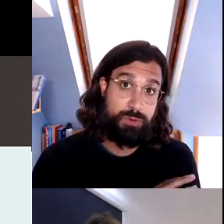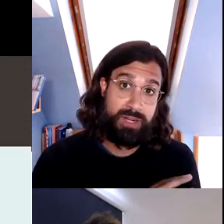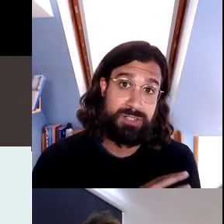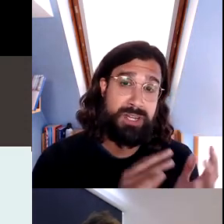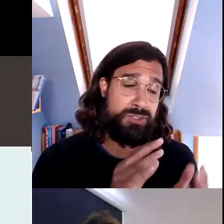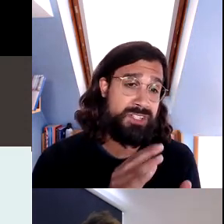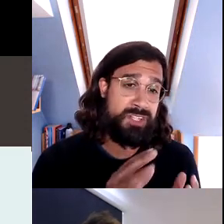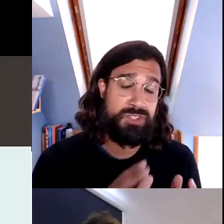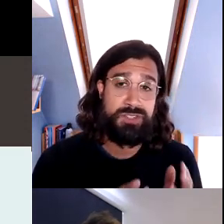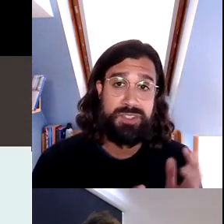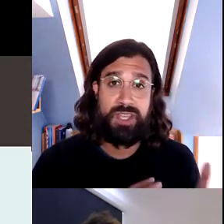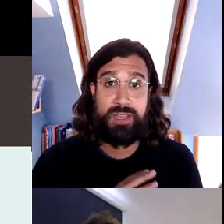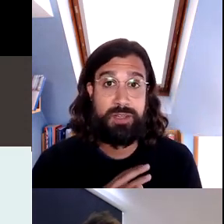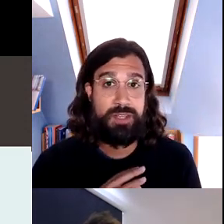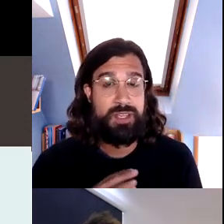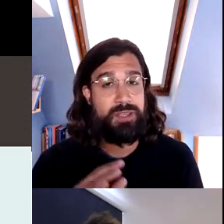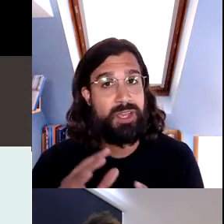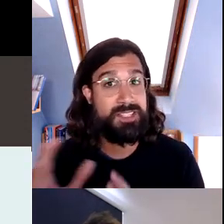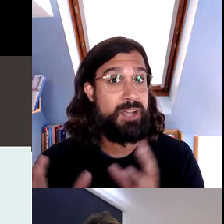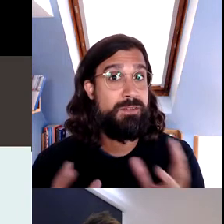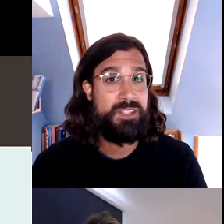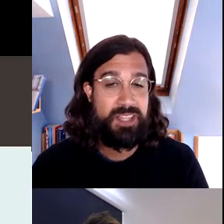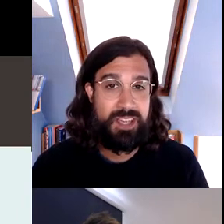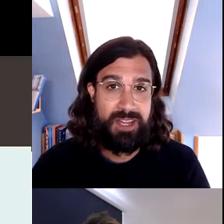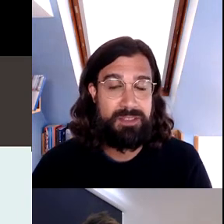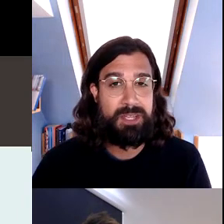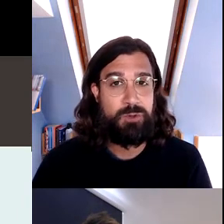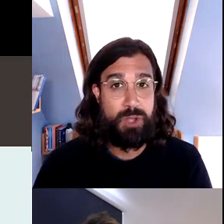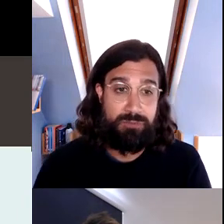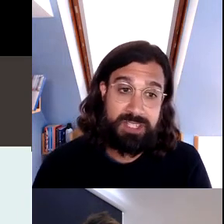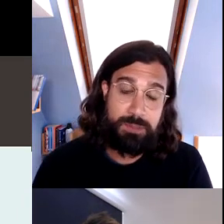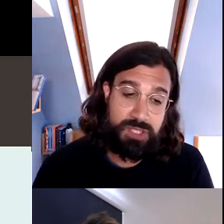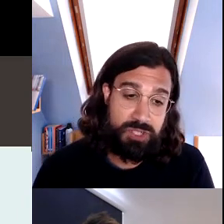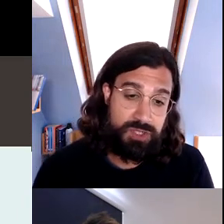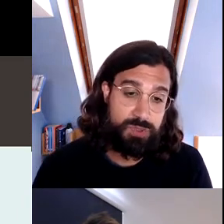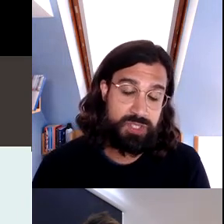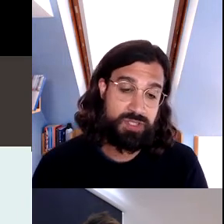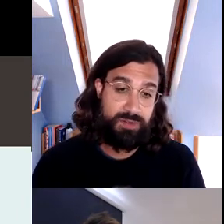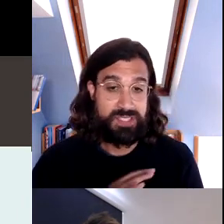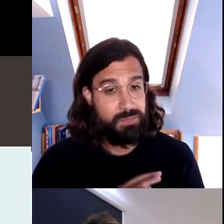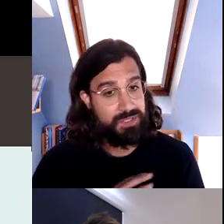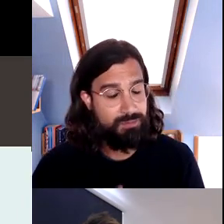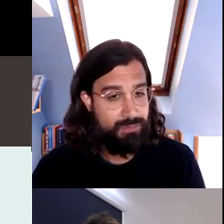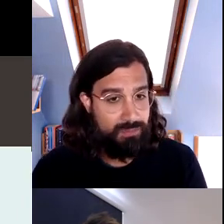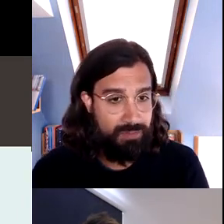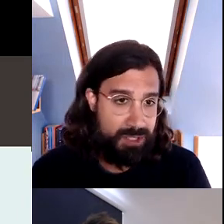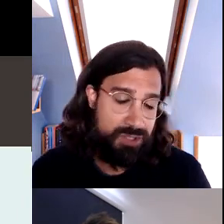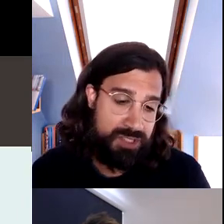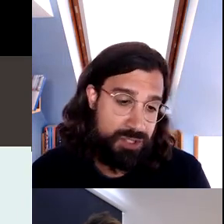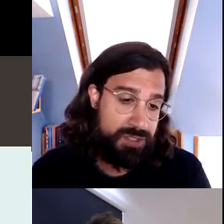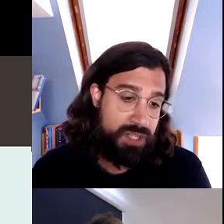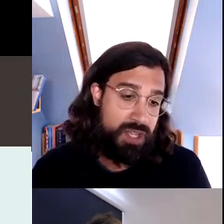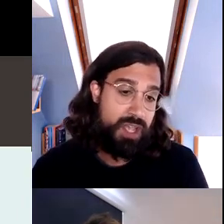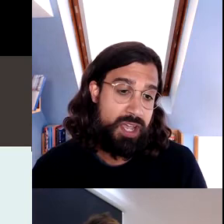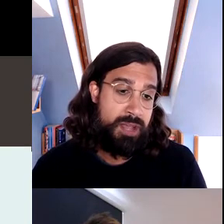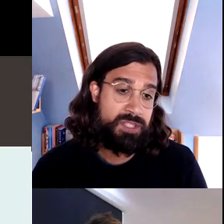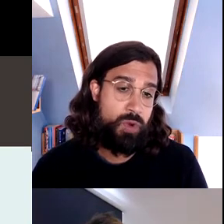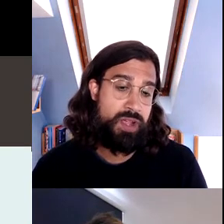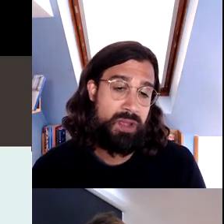did explore regulatory decisions and discovered another thing called low risk positions, which are very similar to regulatory